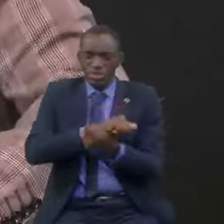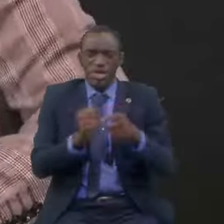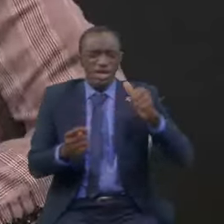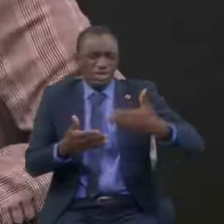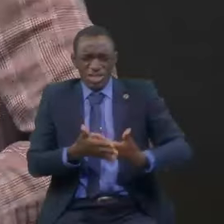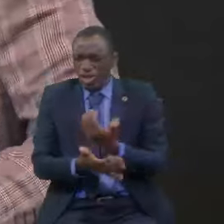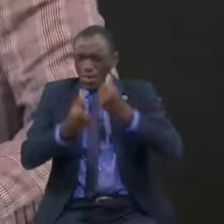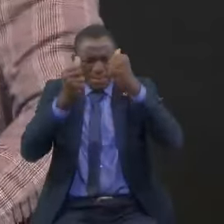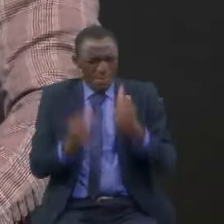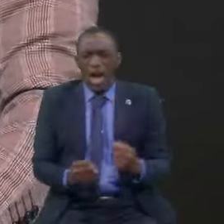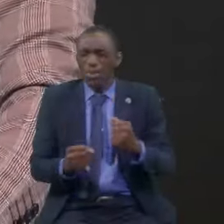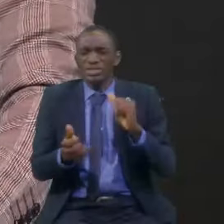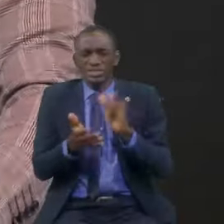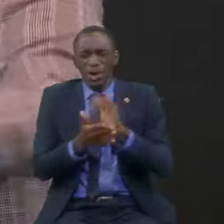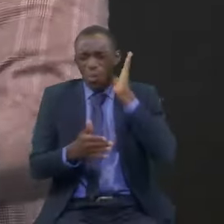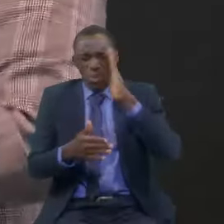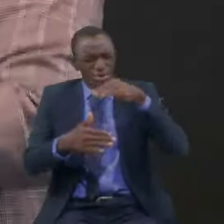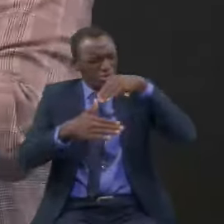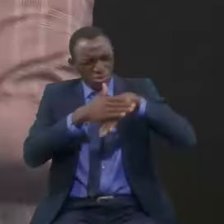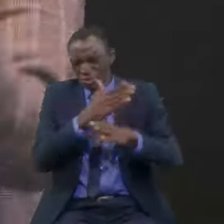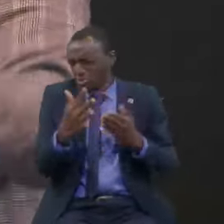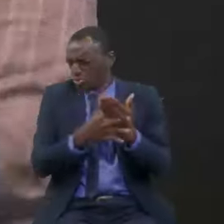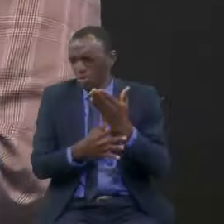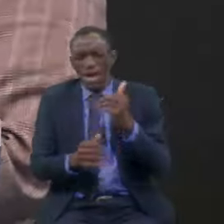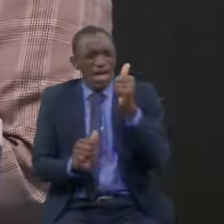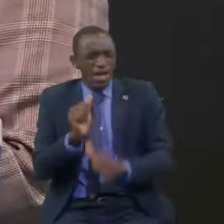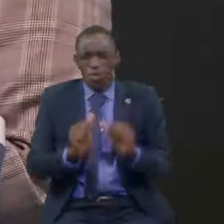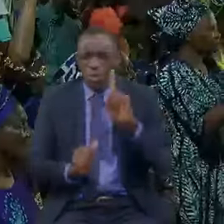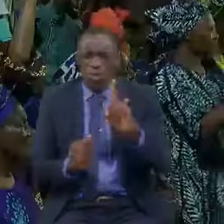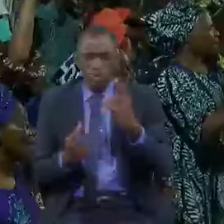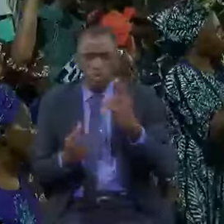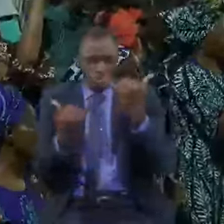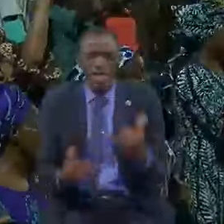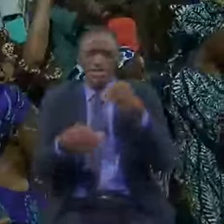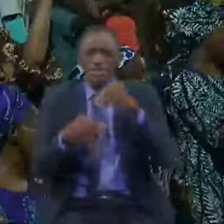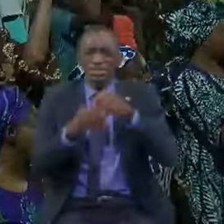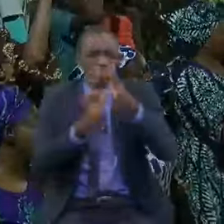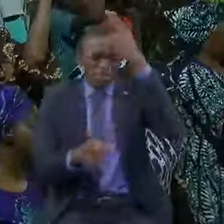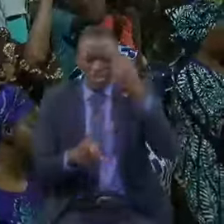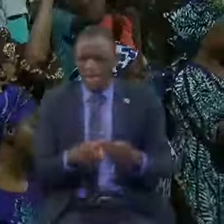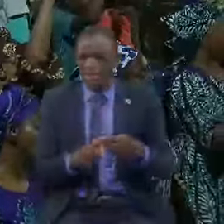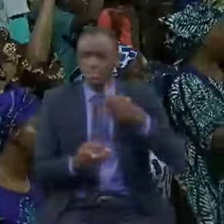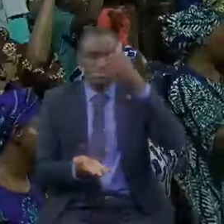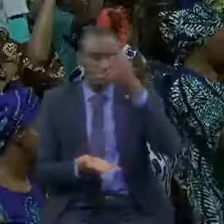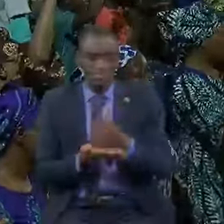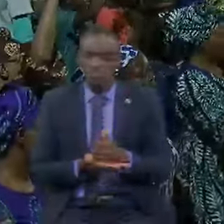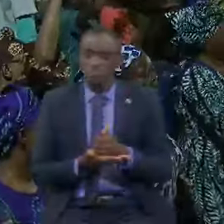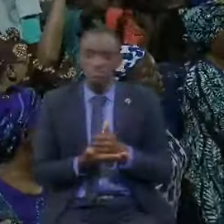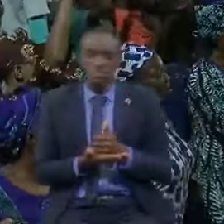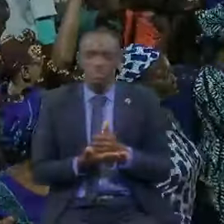surge through everyone tonight in Jesus' name. Do a new